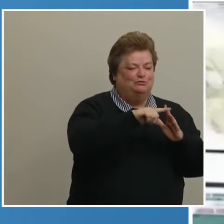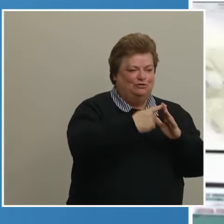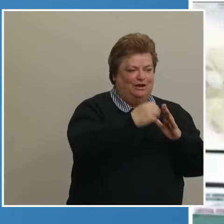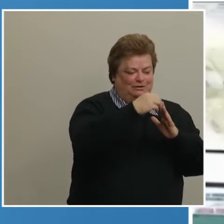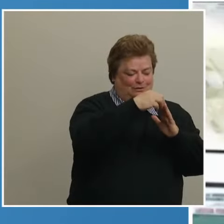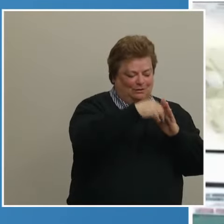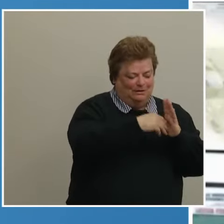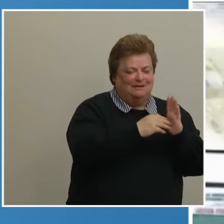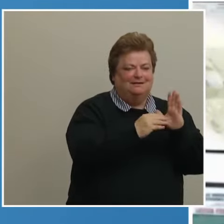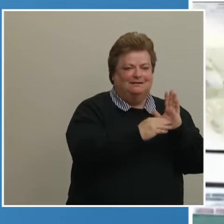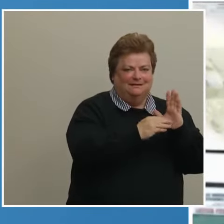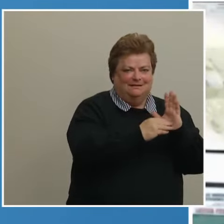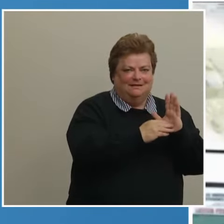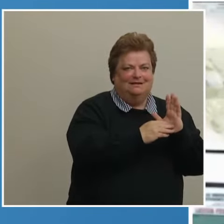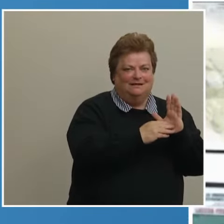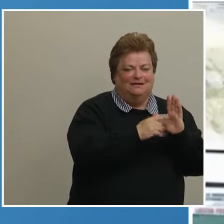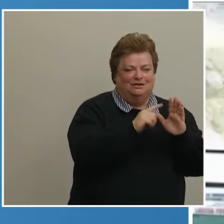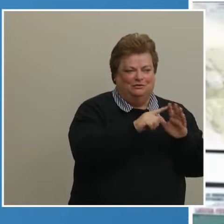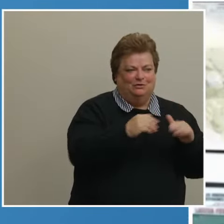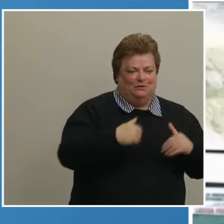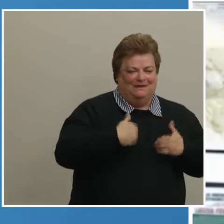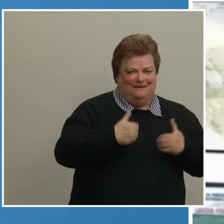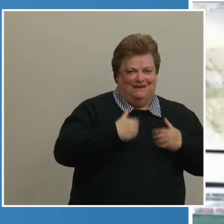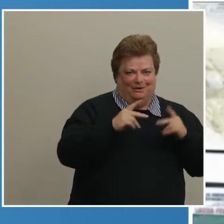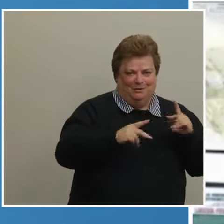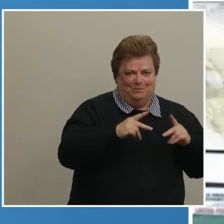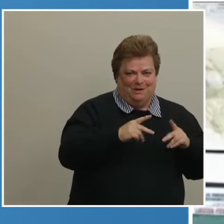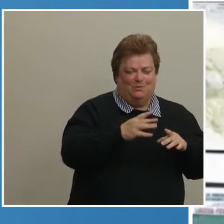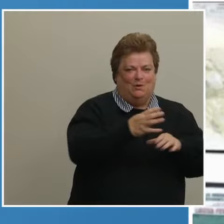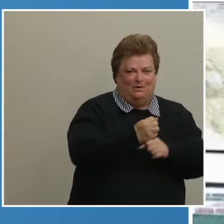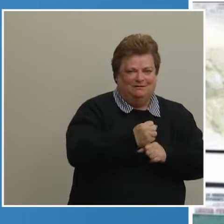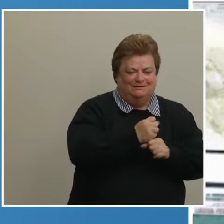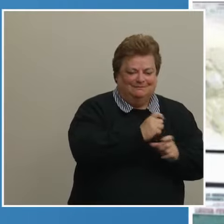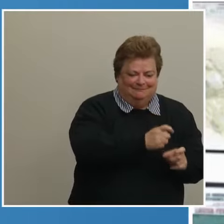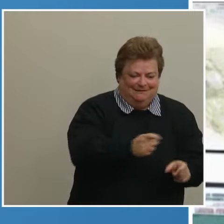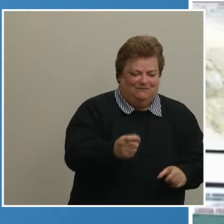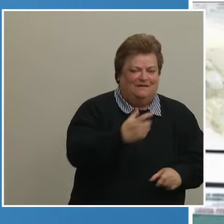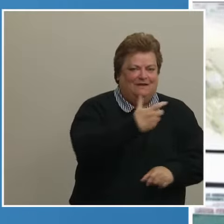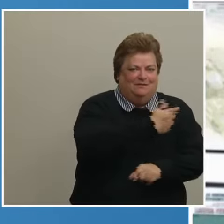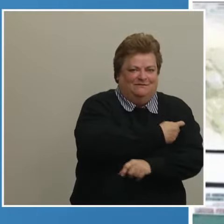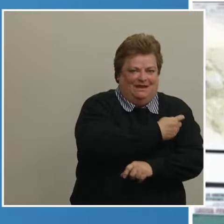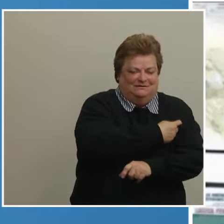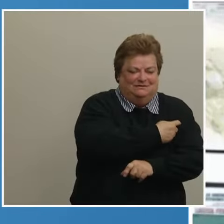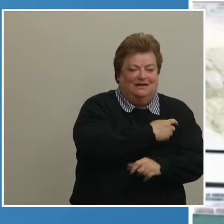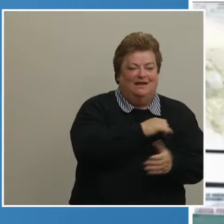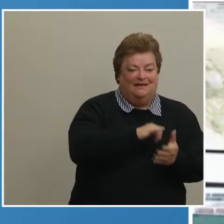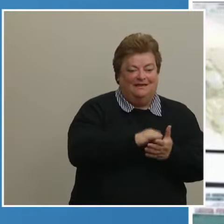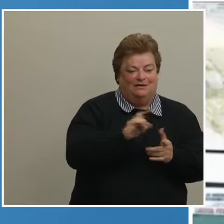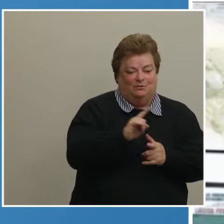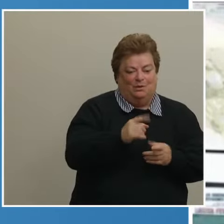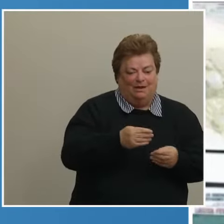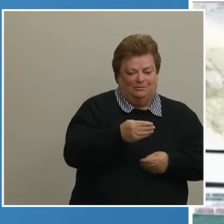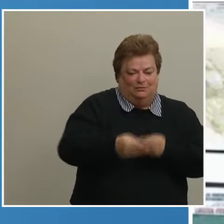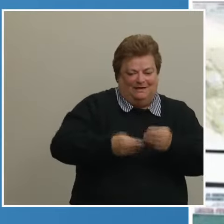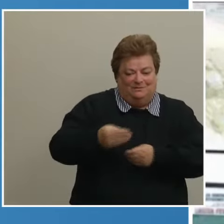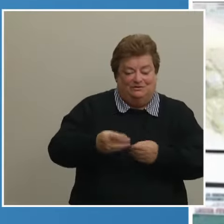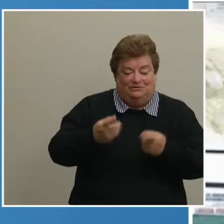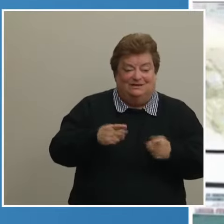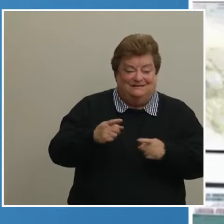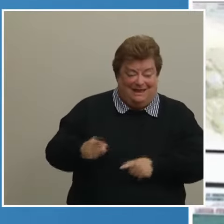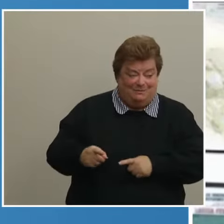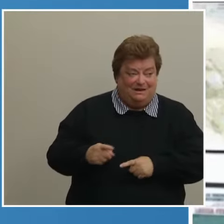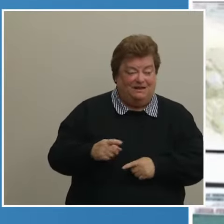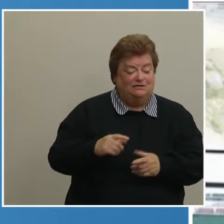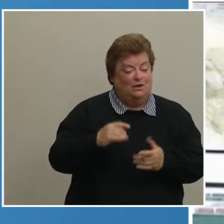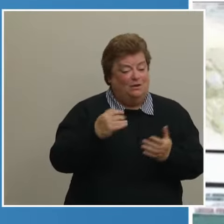approach the area of the palm, which is where most people are connected and where the vast majority of transmission events occurred. So what